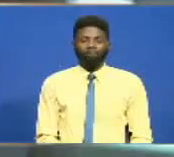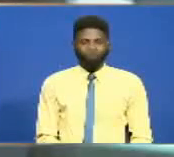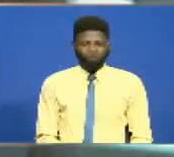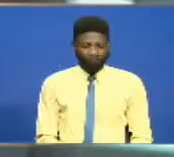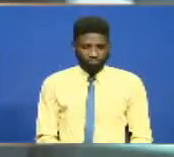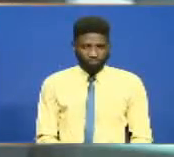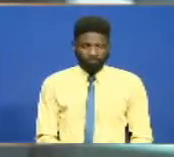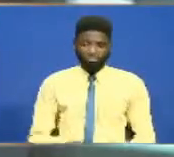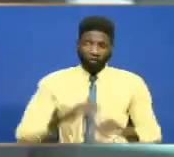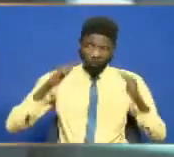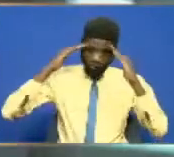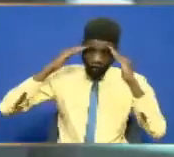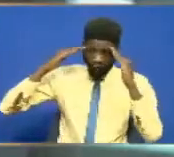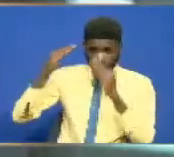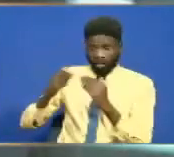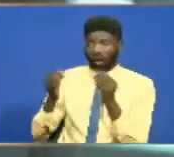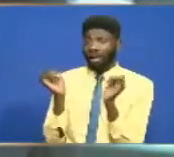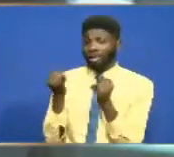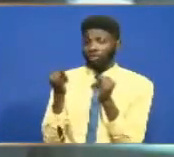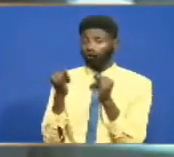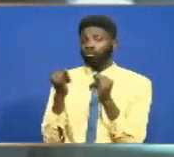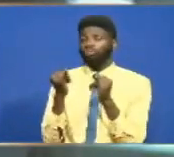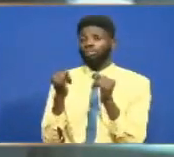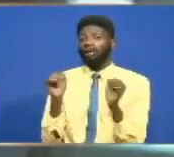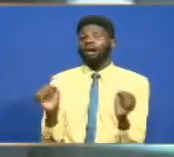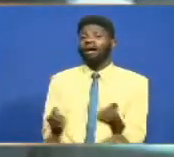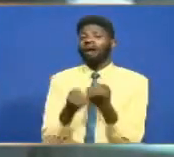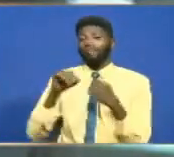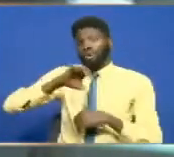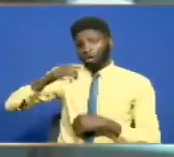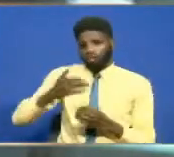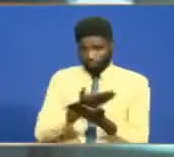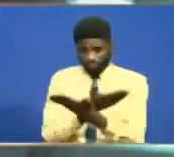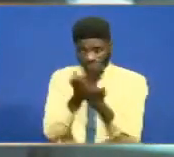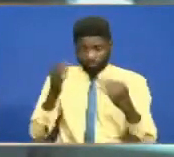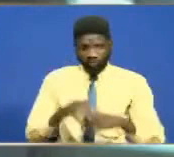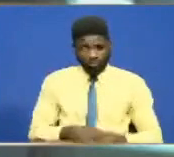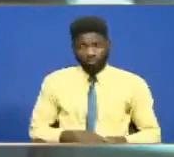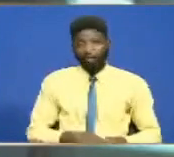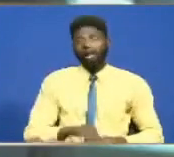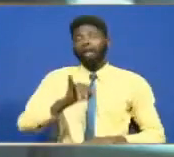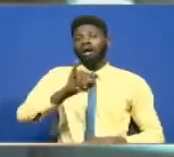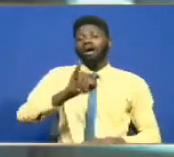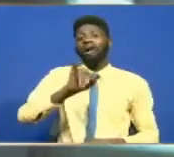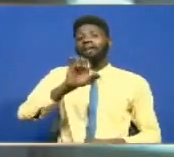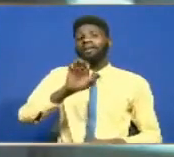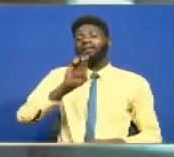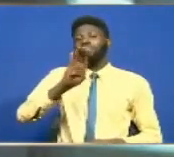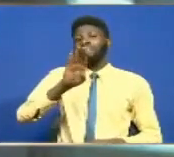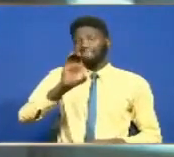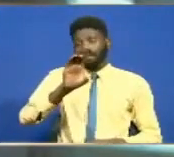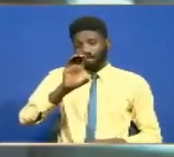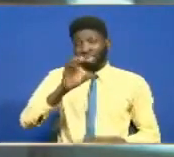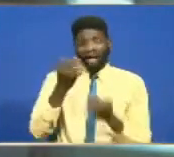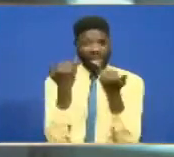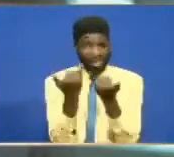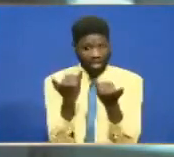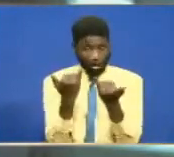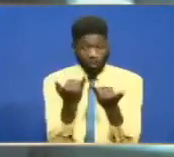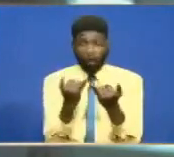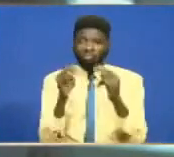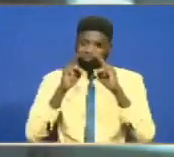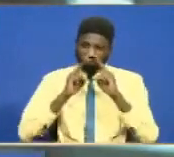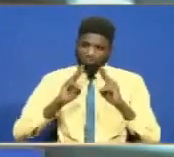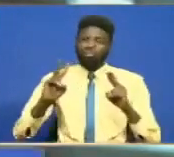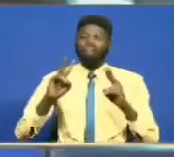Let's shift focus to news making headlines in counties where the Independent Electoral and Boundaries Commission has conducted peaceful